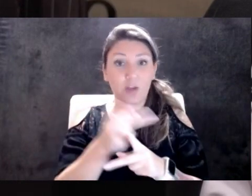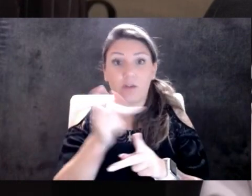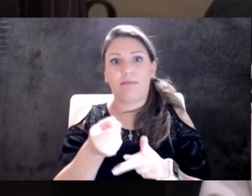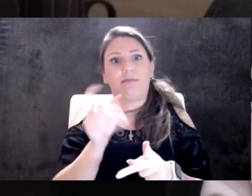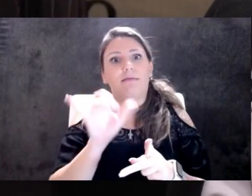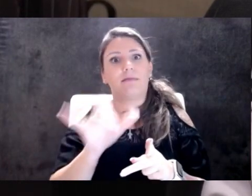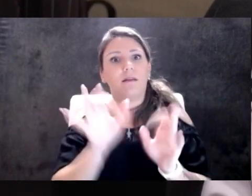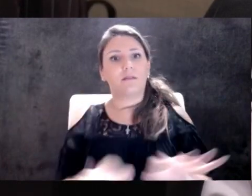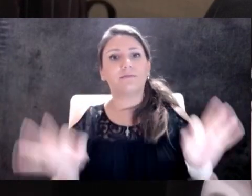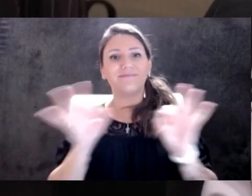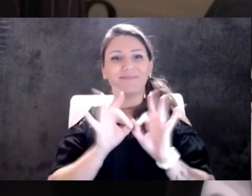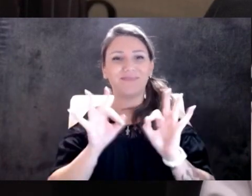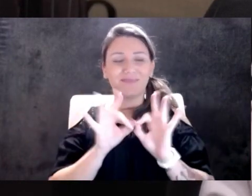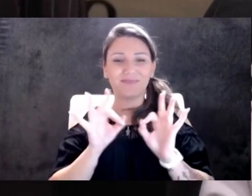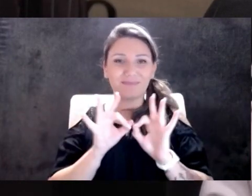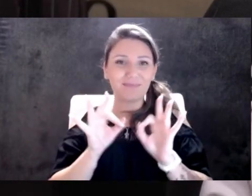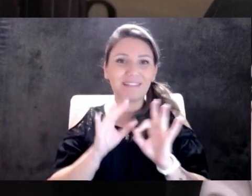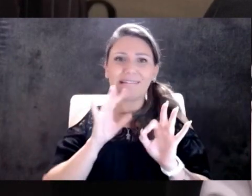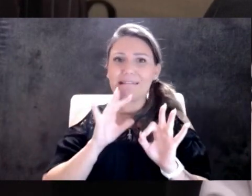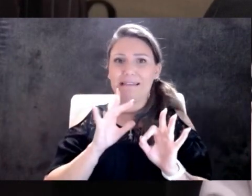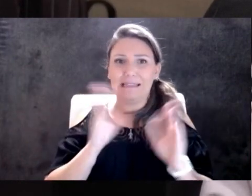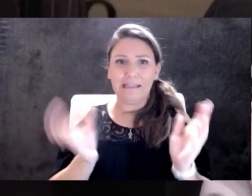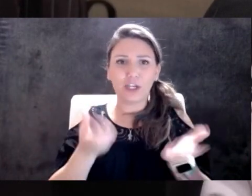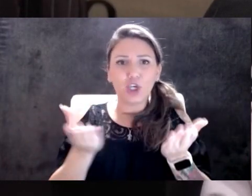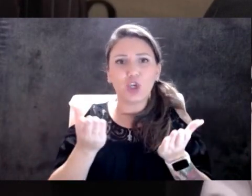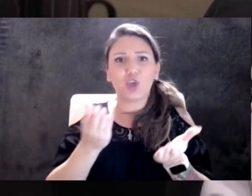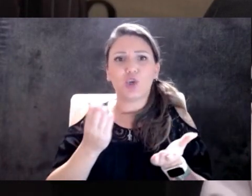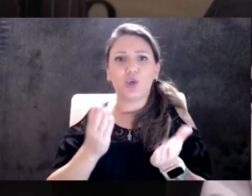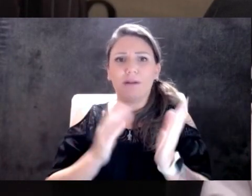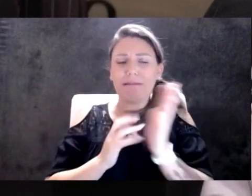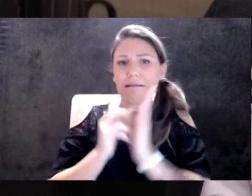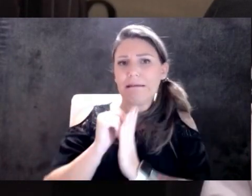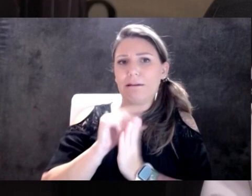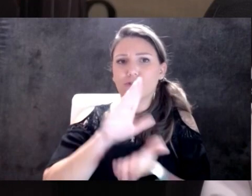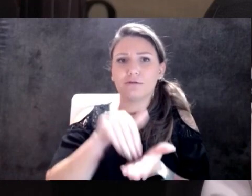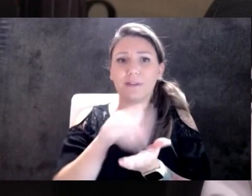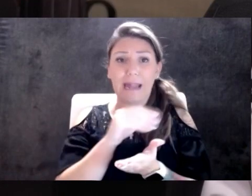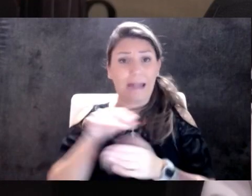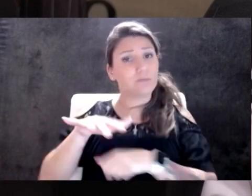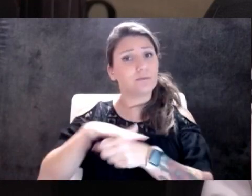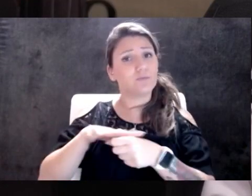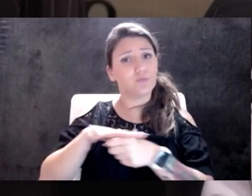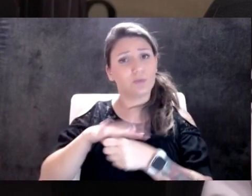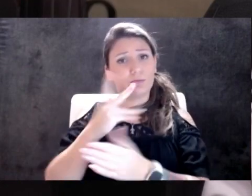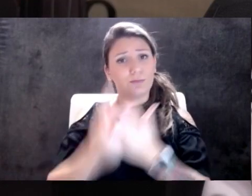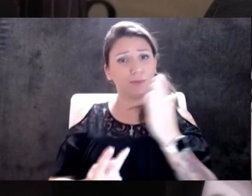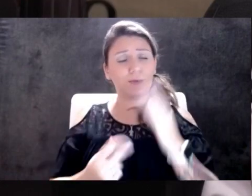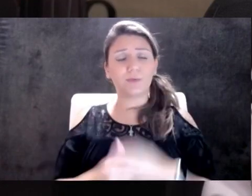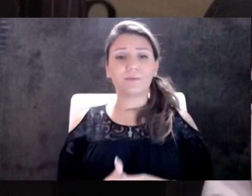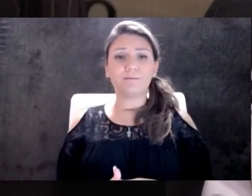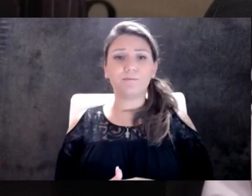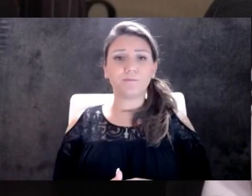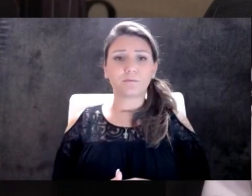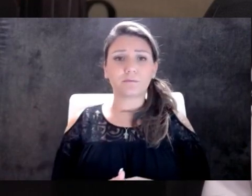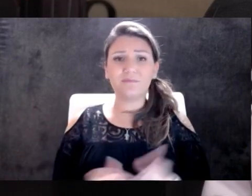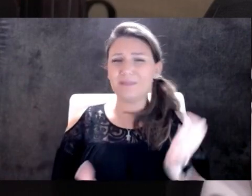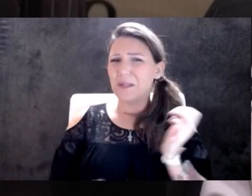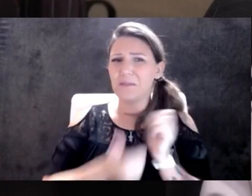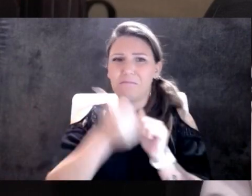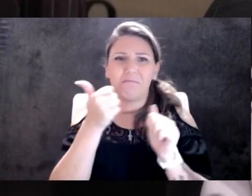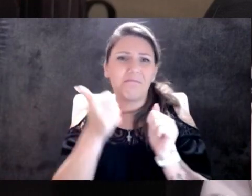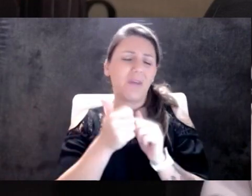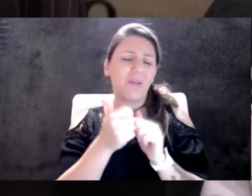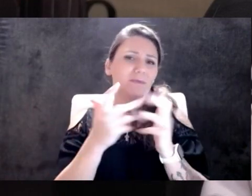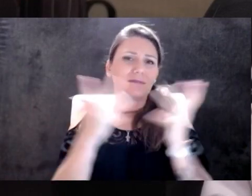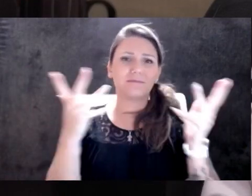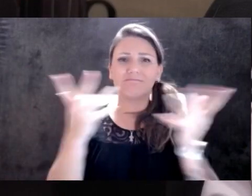only NCI designated cancer center in the region, and which means that we have the most cutting edge treatment